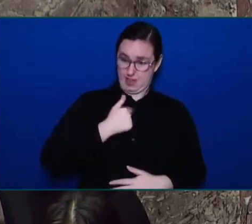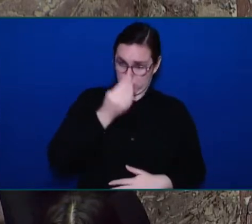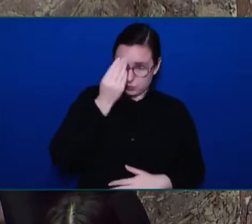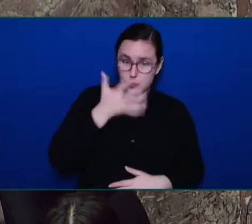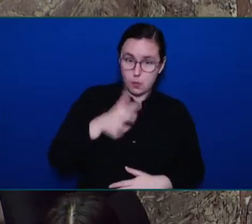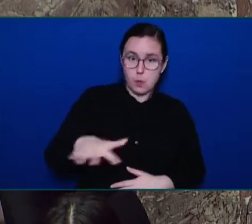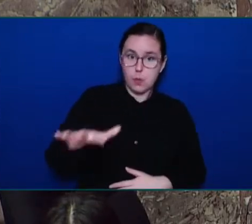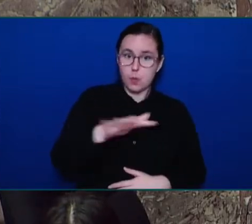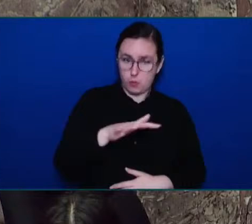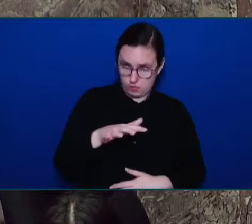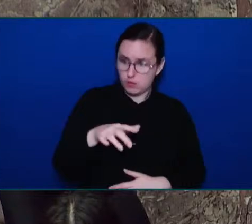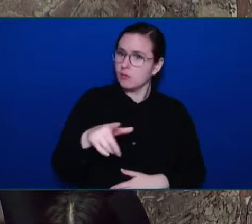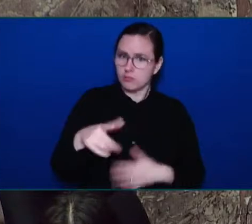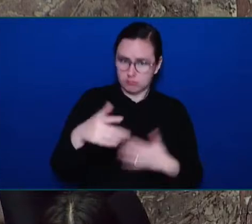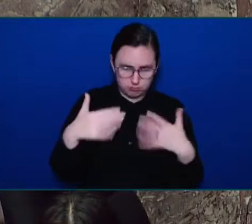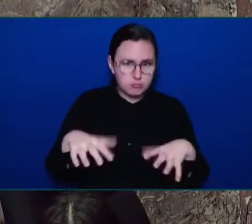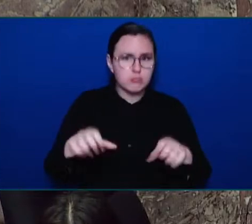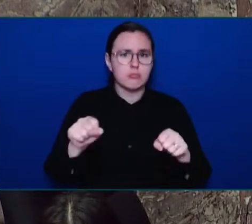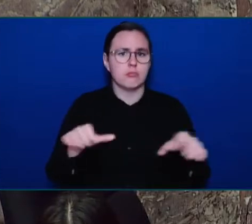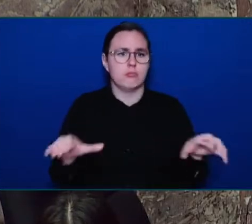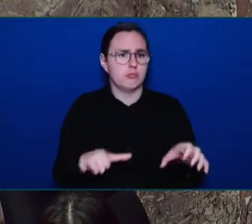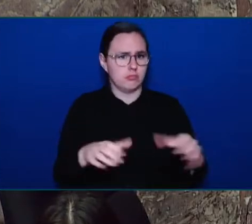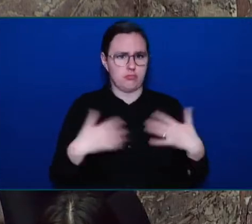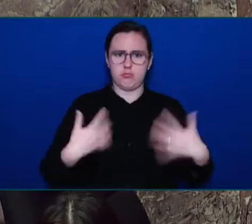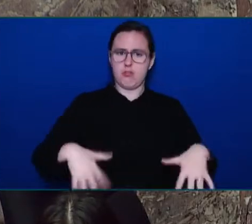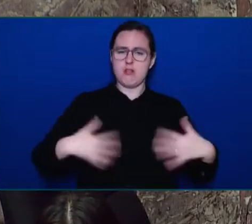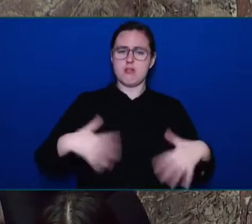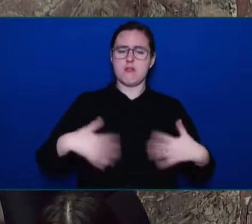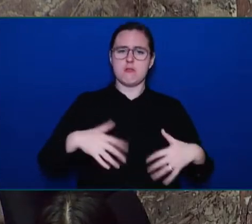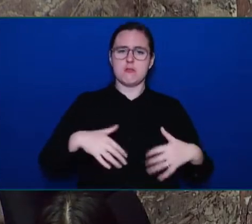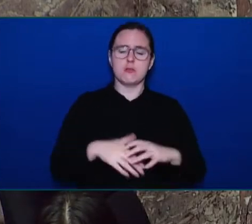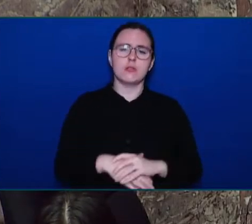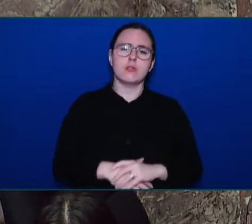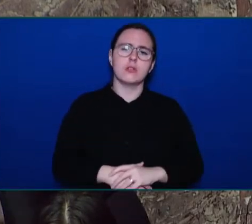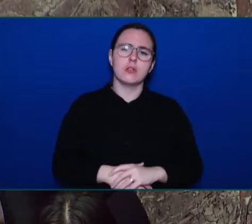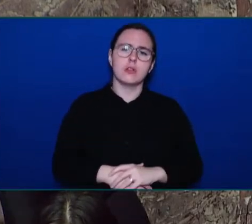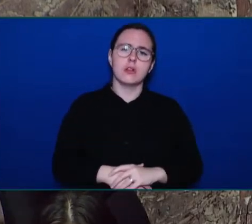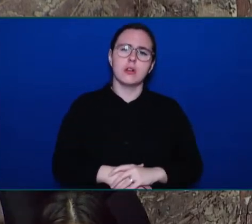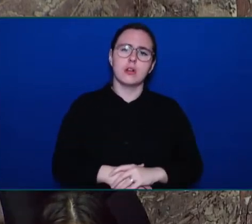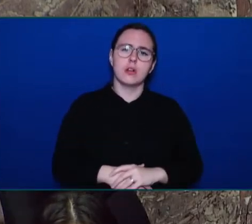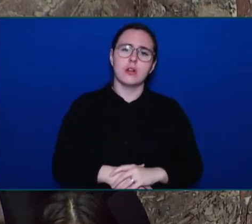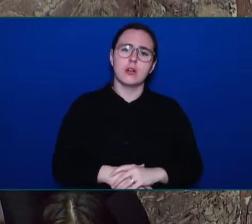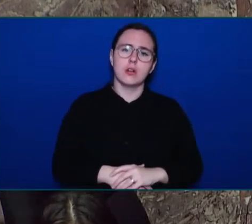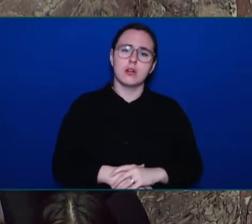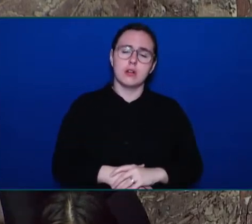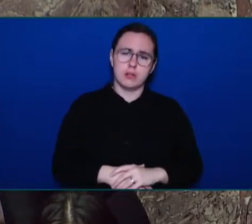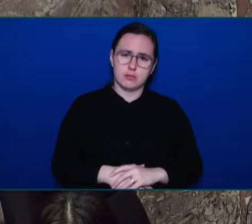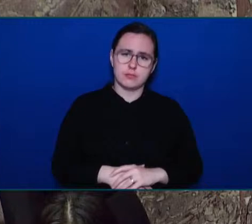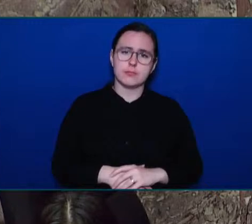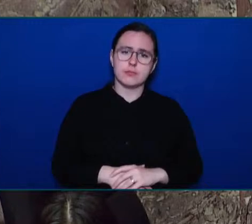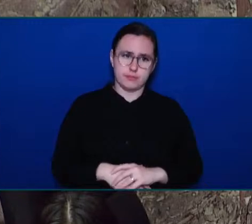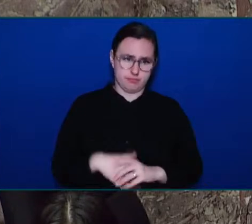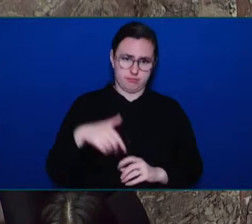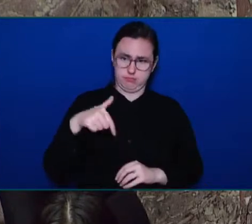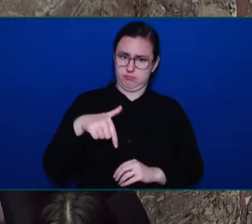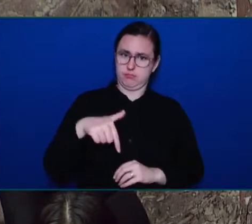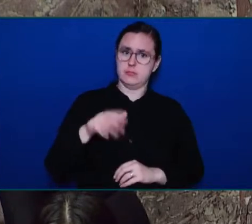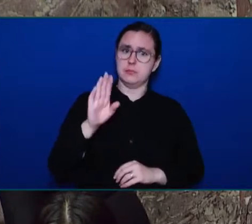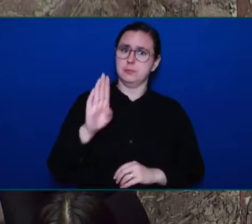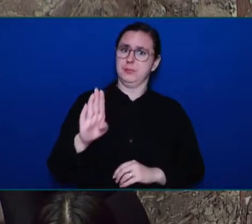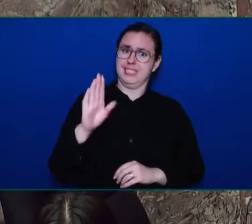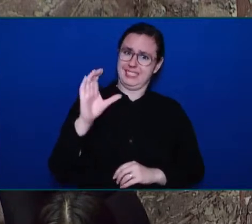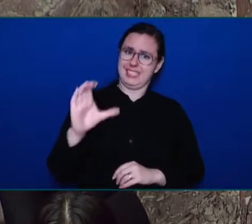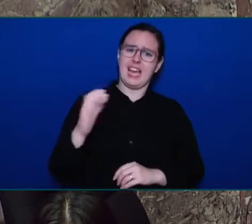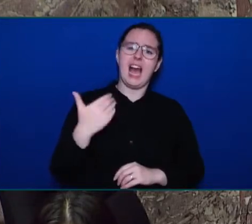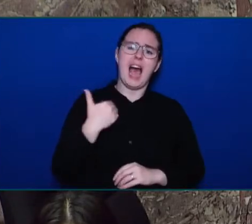are in, Honourable Speaker, a province of laws, which means the Medicare Protection Act in these matters is